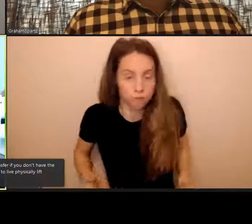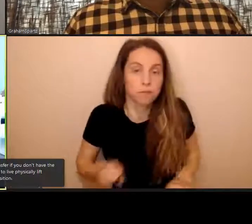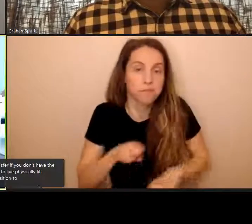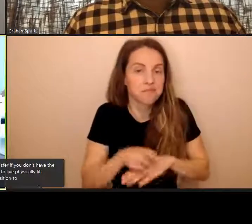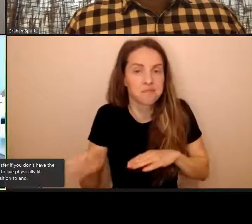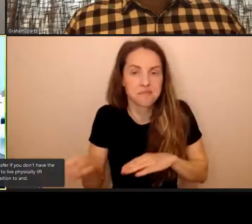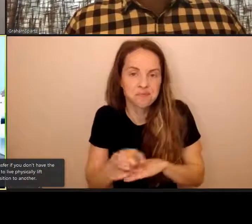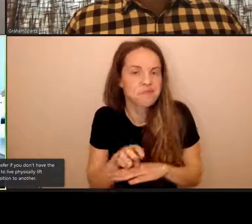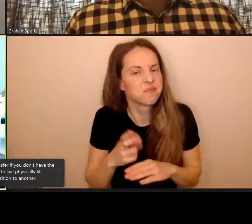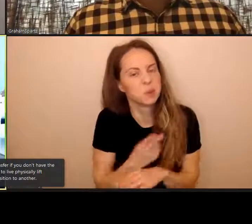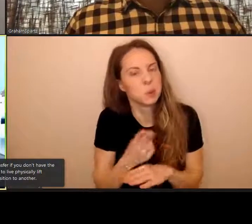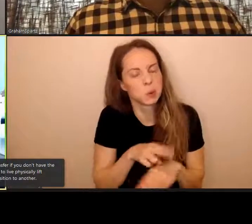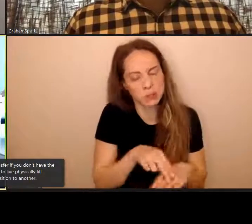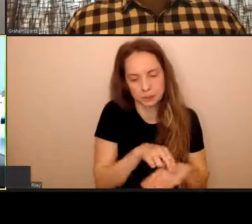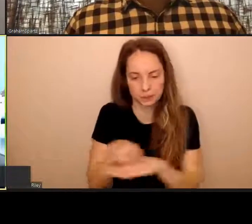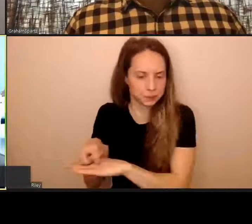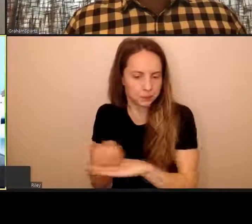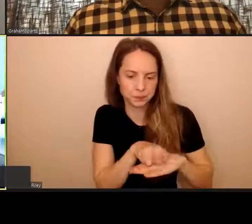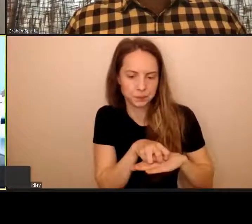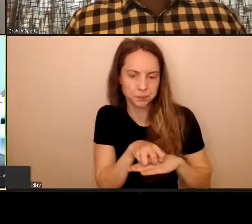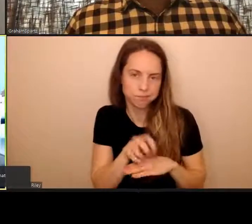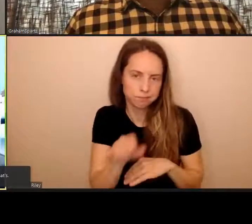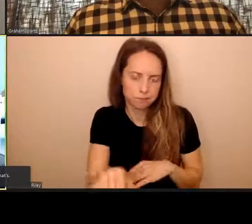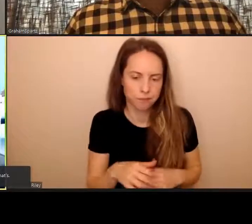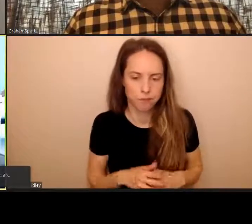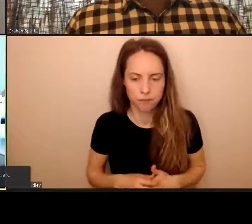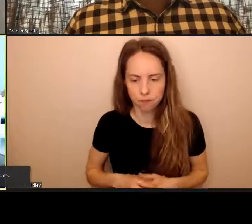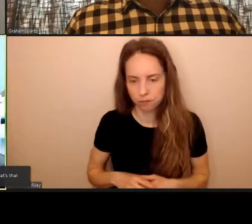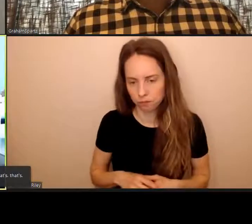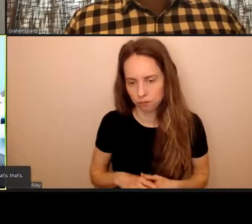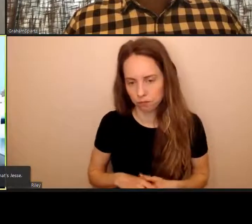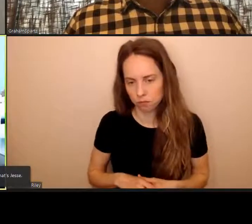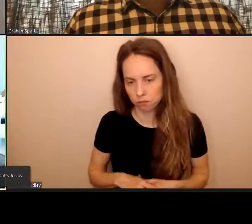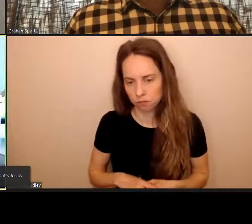to another. So that's